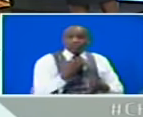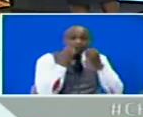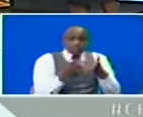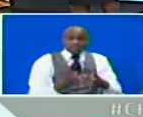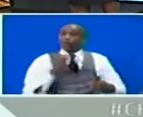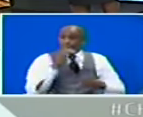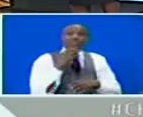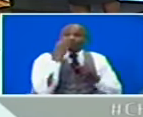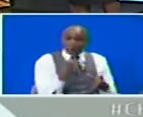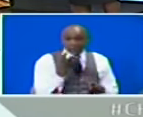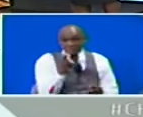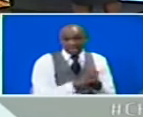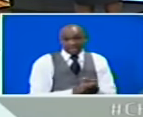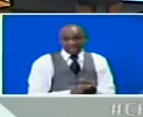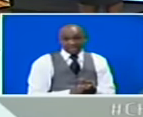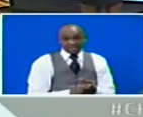they have all those things they say.